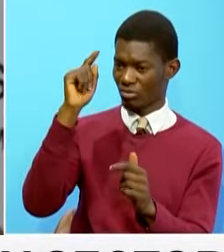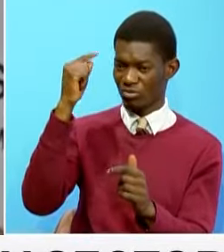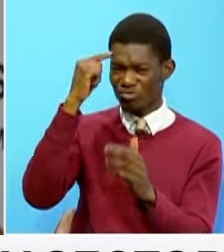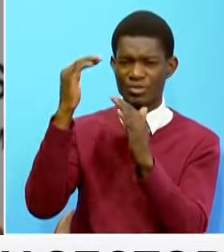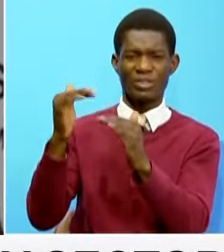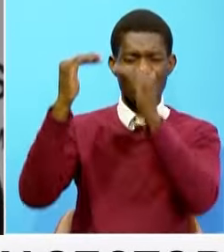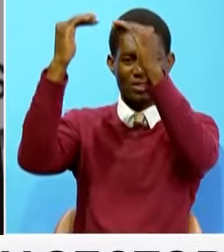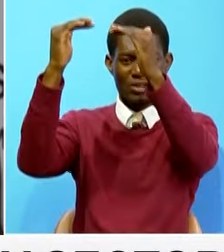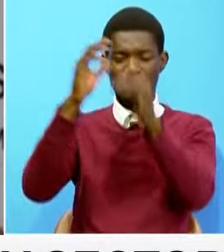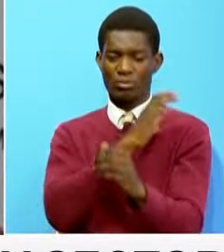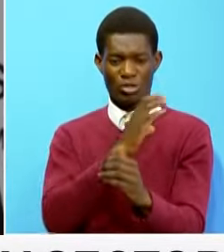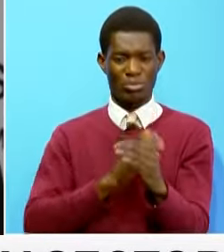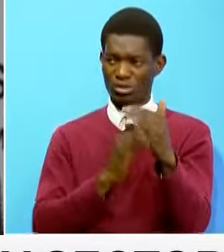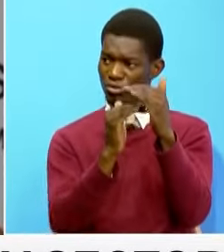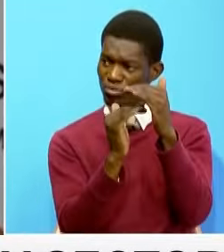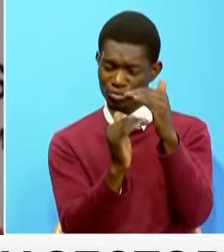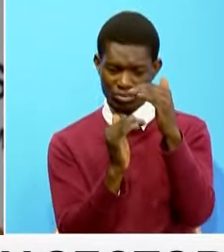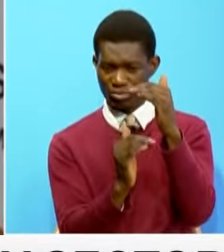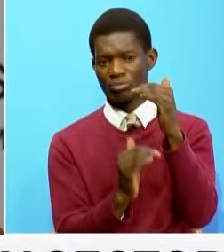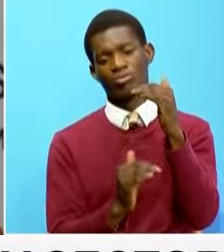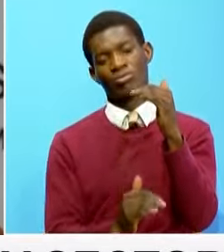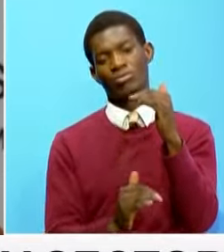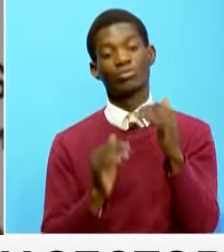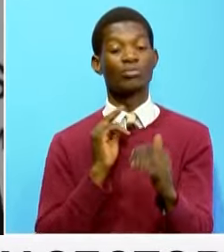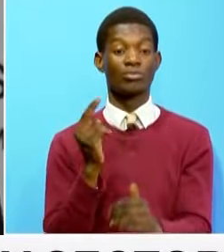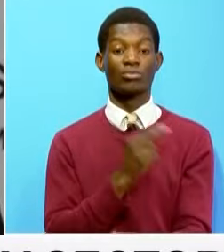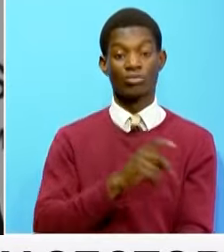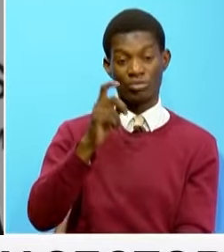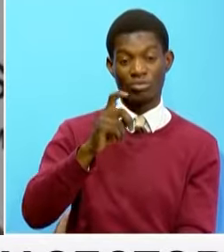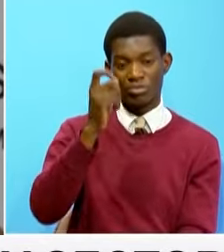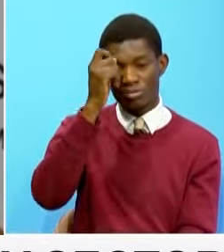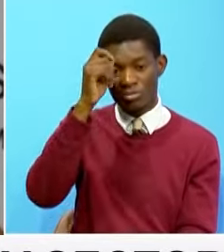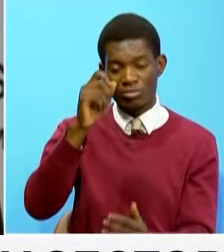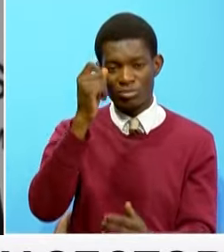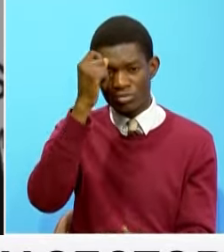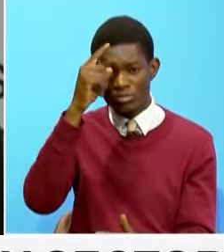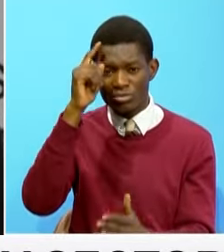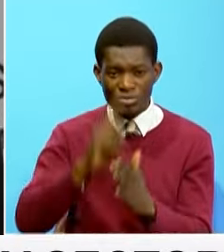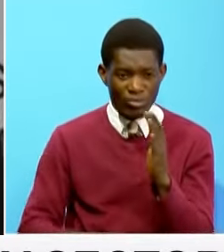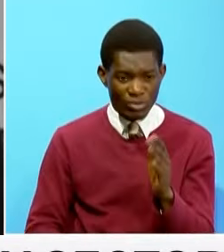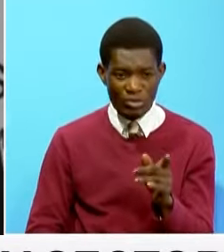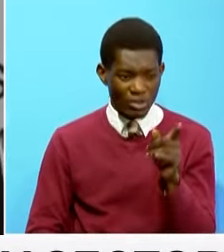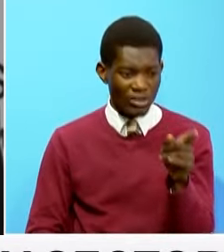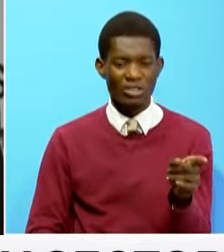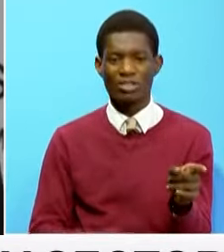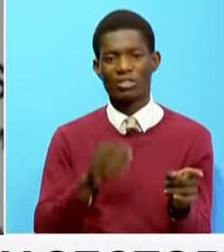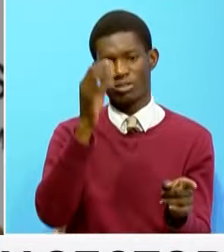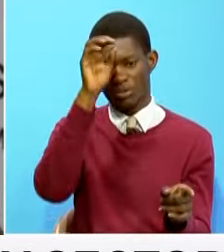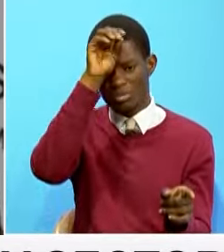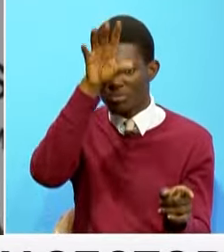so we need for us to also understand that there's a mandate that consortium or the foundation can